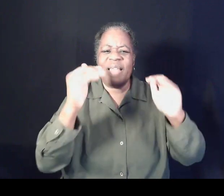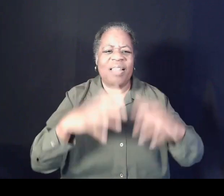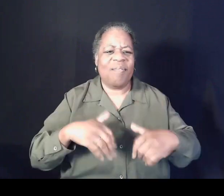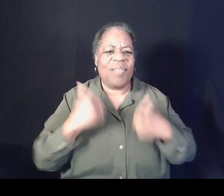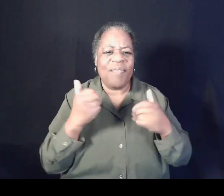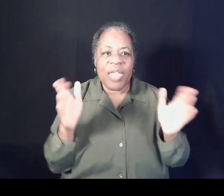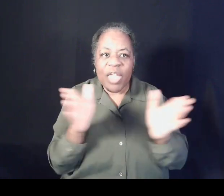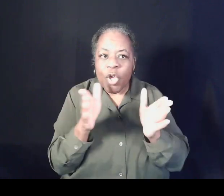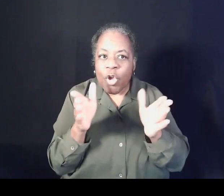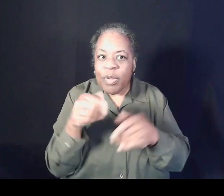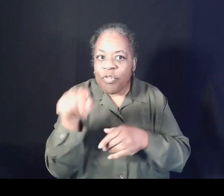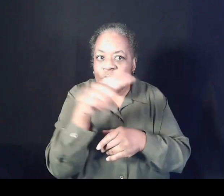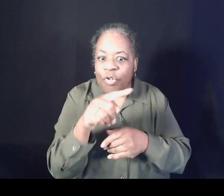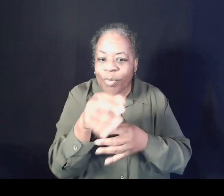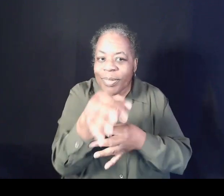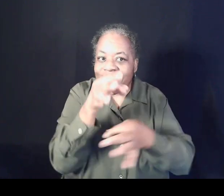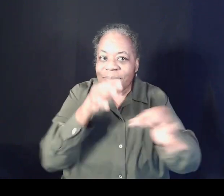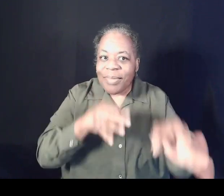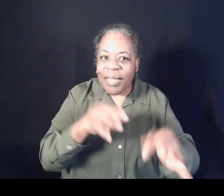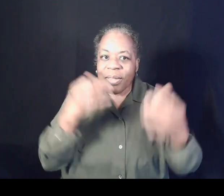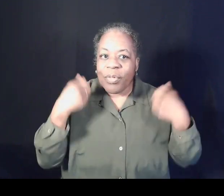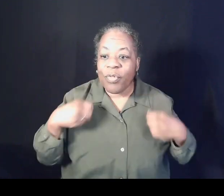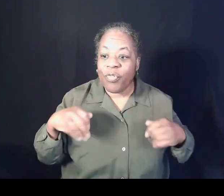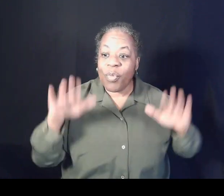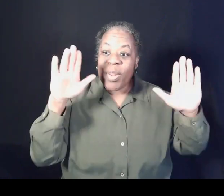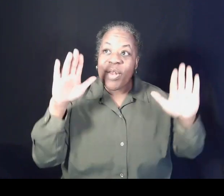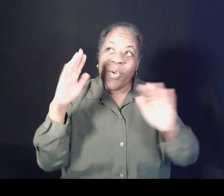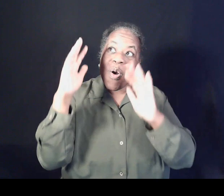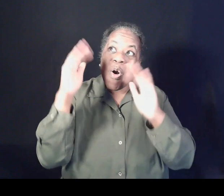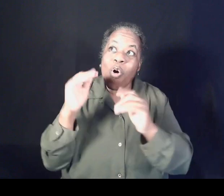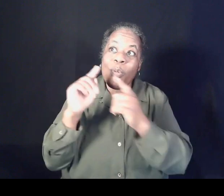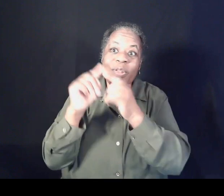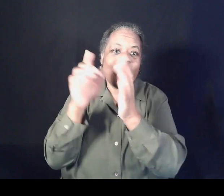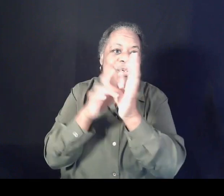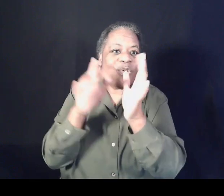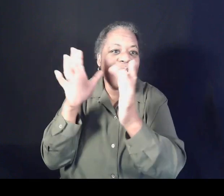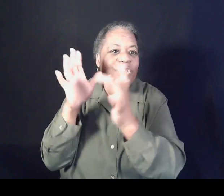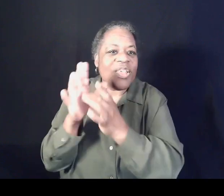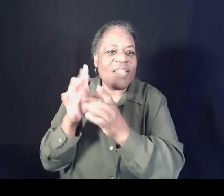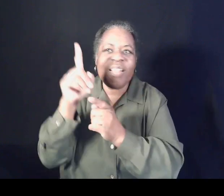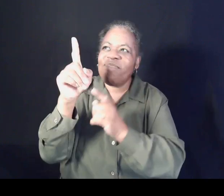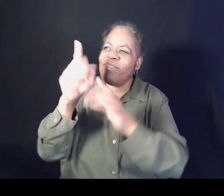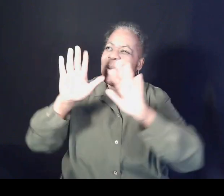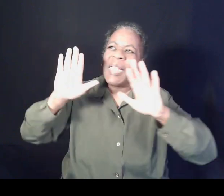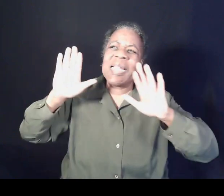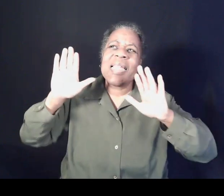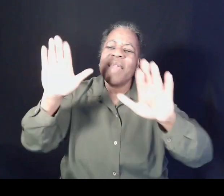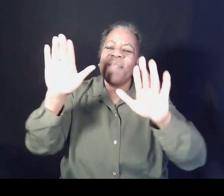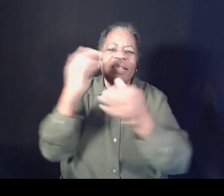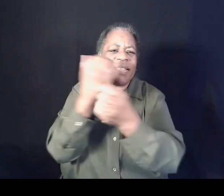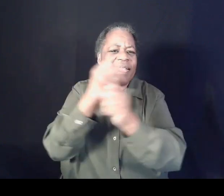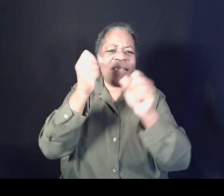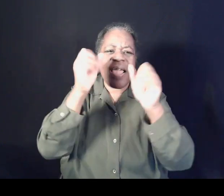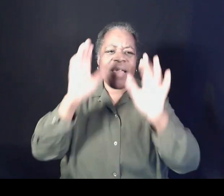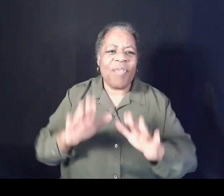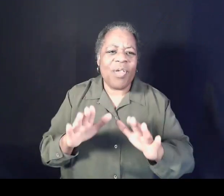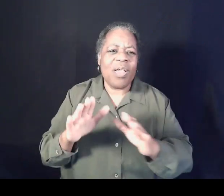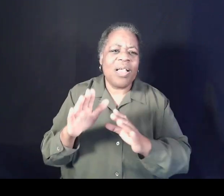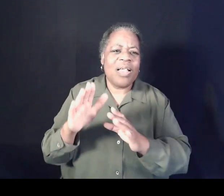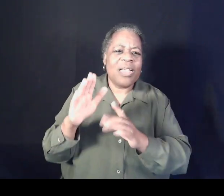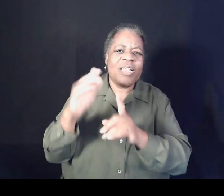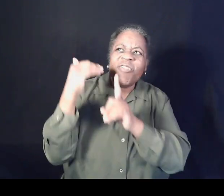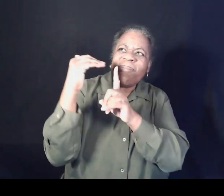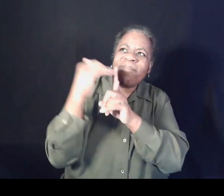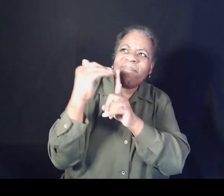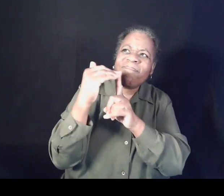instead, may we surrender our hope to Jesus, our magnificent Savior. May we be reminded by the teaching